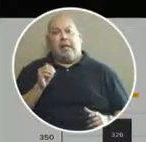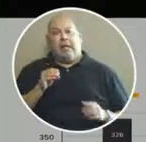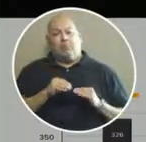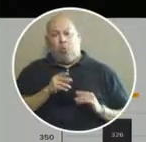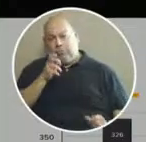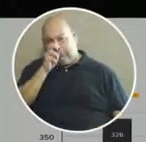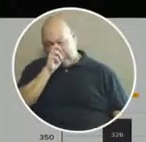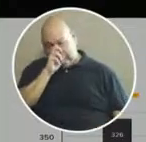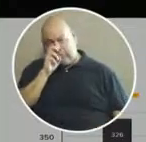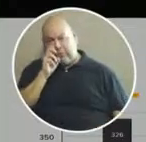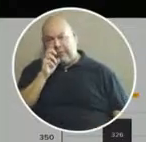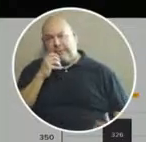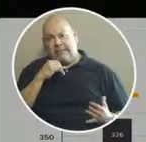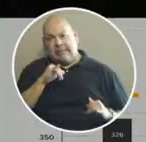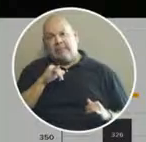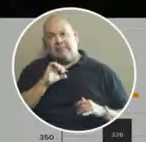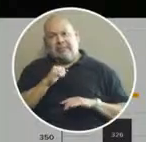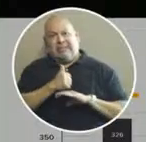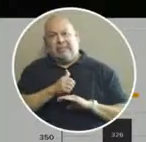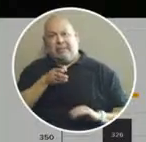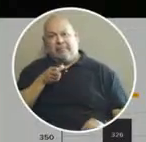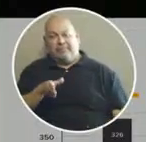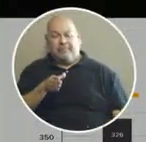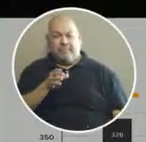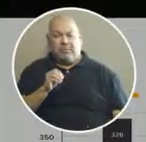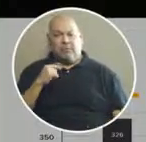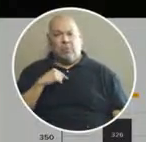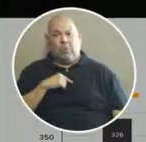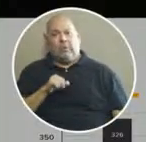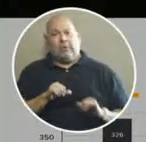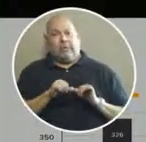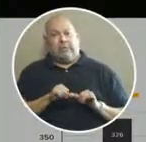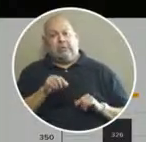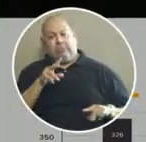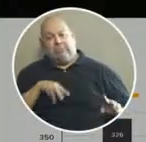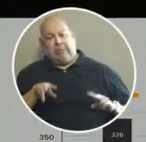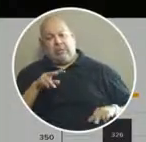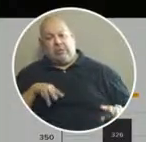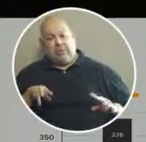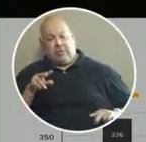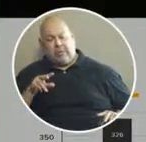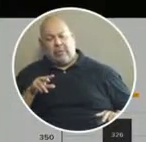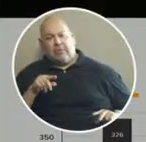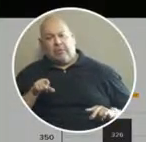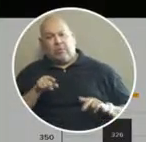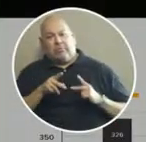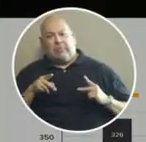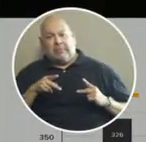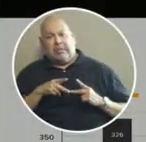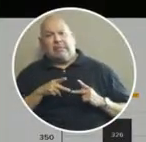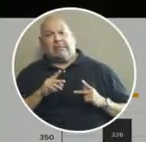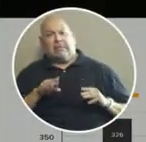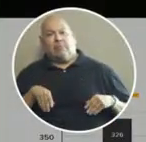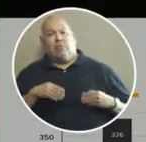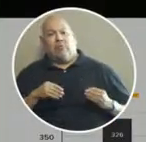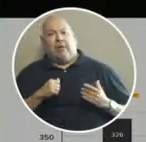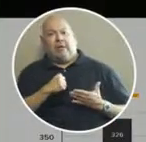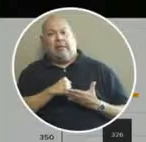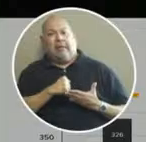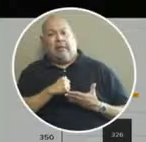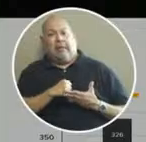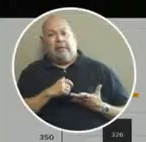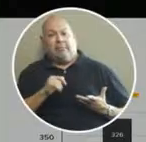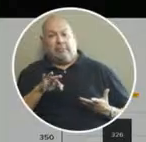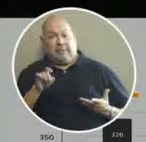stricter measures are going to still be in place. We will continue monitoring those facilities and provide assistance